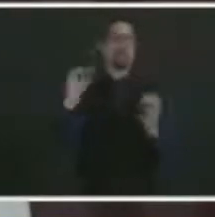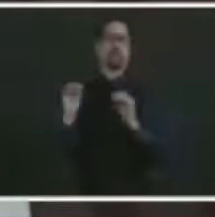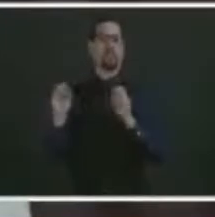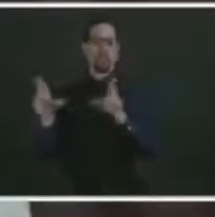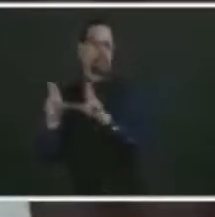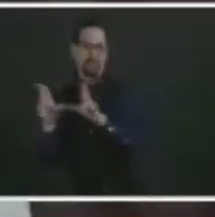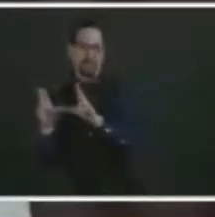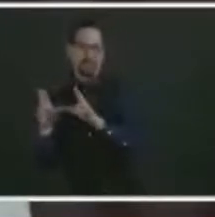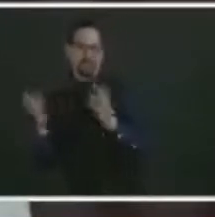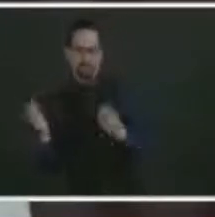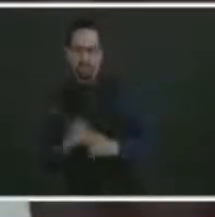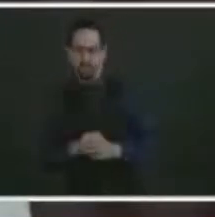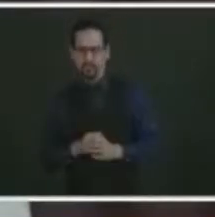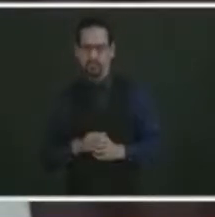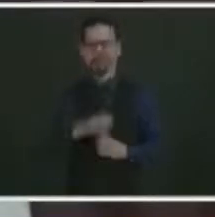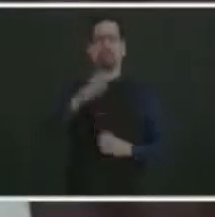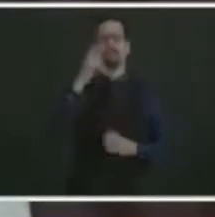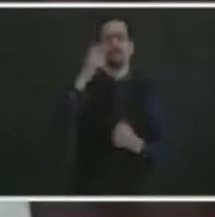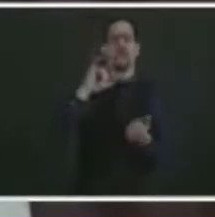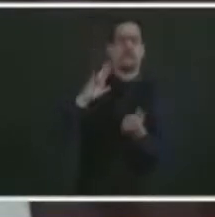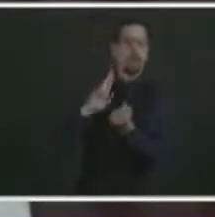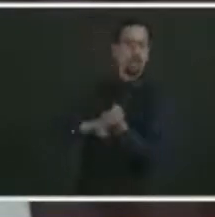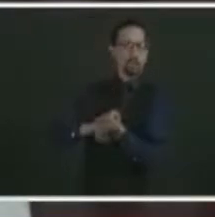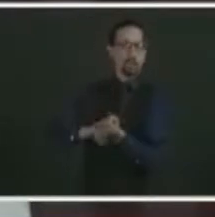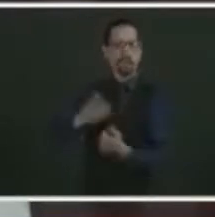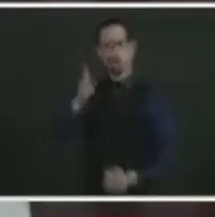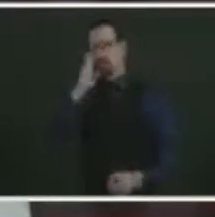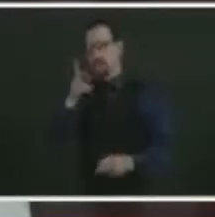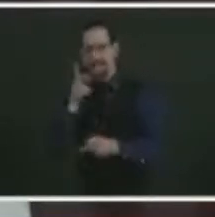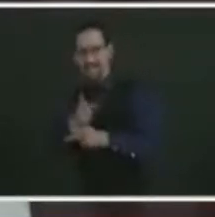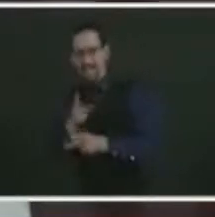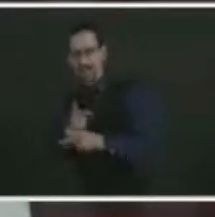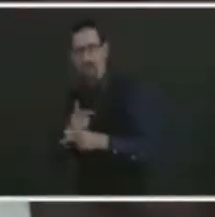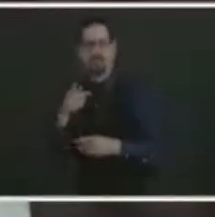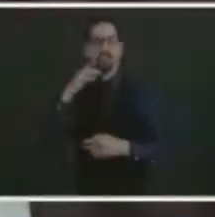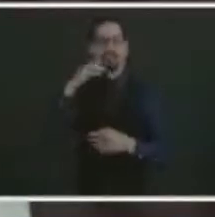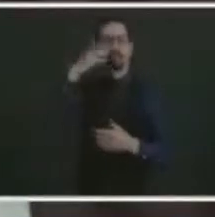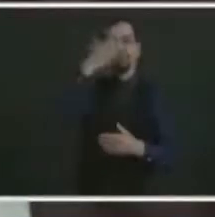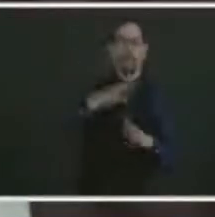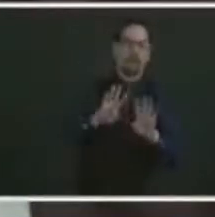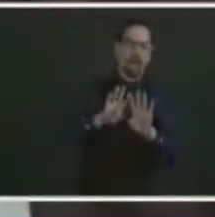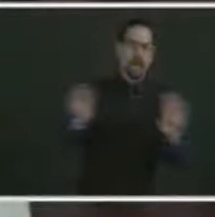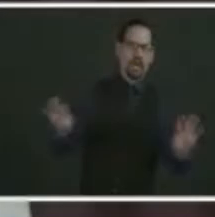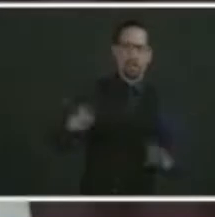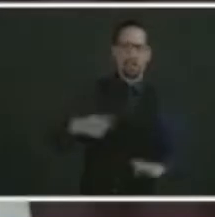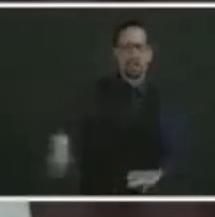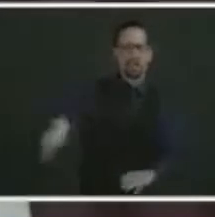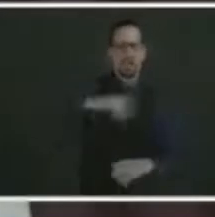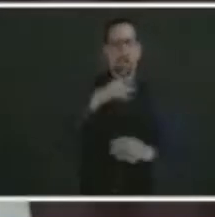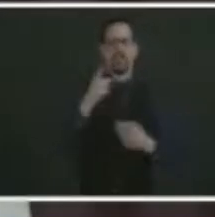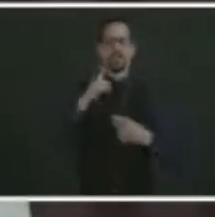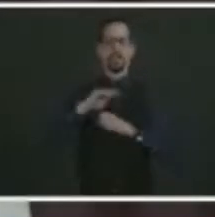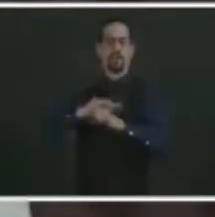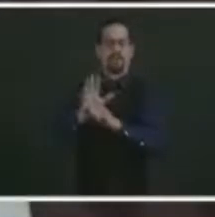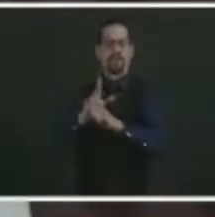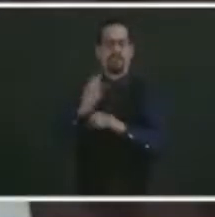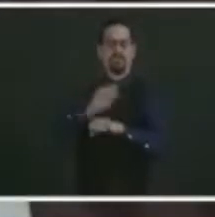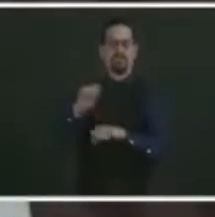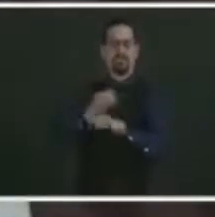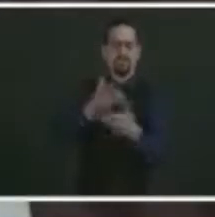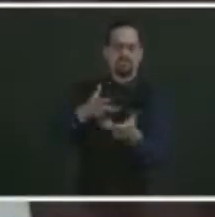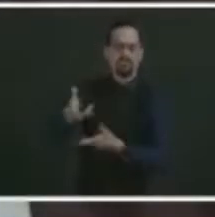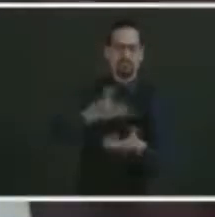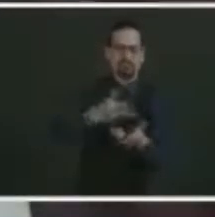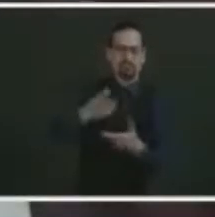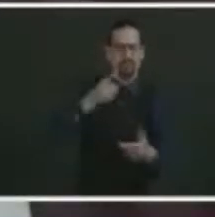direct caregivers in our state hospital, the people on the front line of the COVID response who work for Dr. Alexander Scott, as an example.